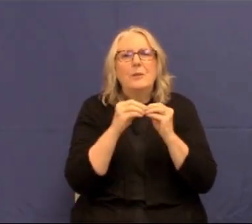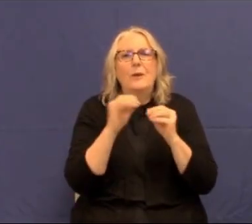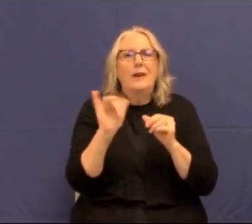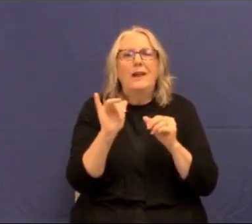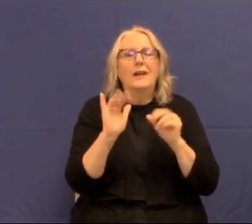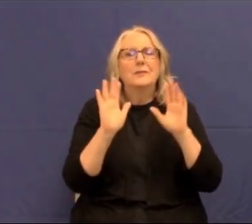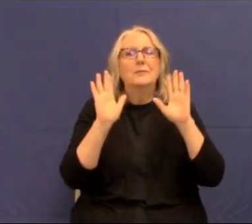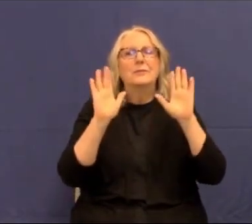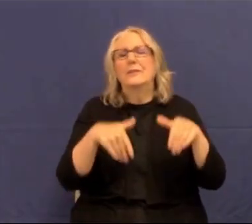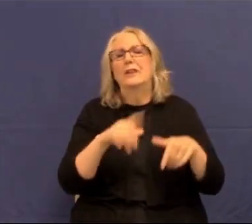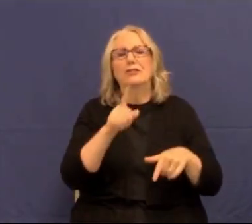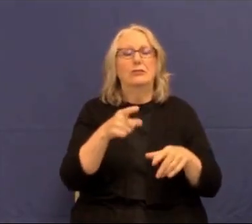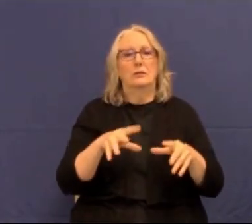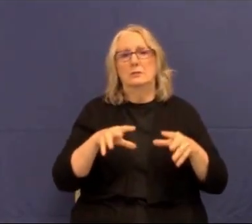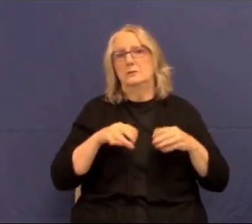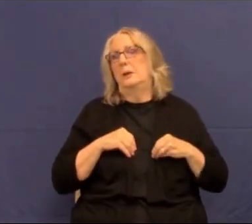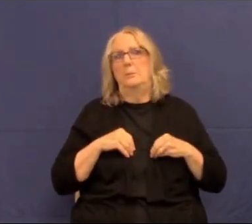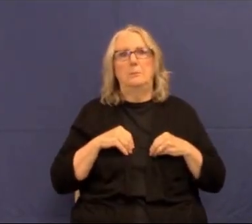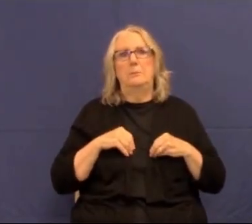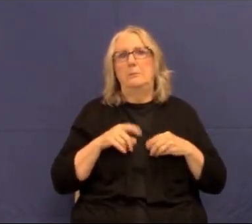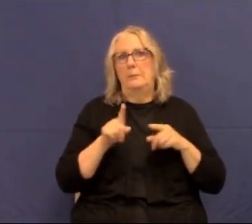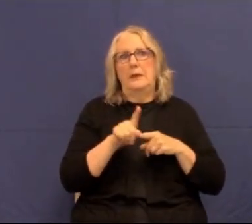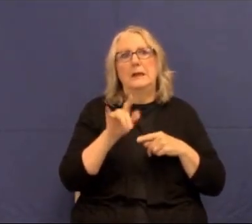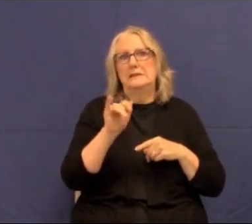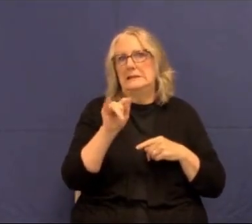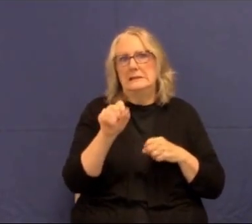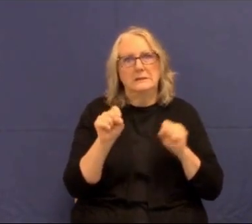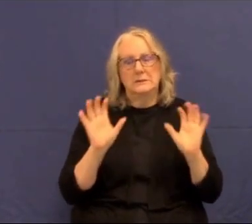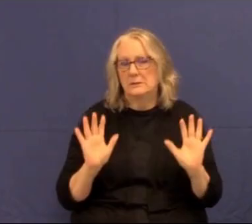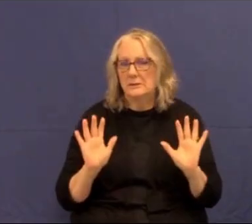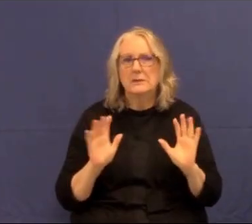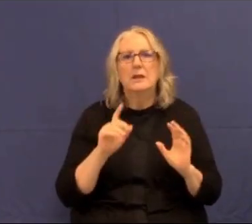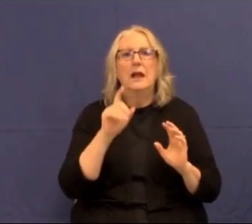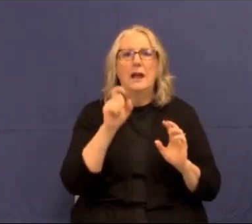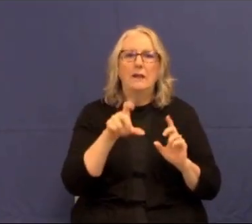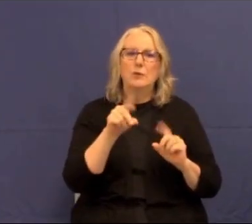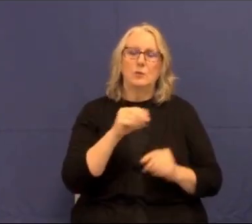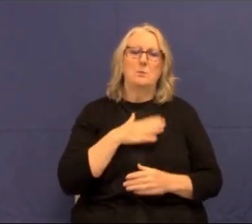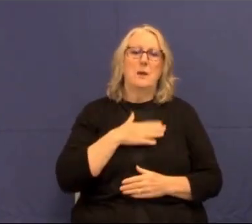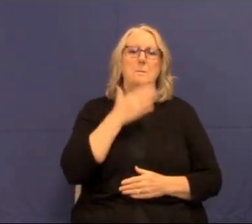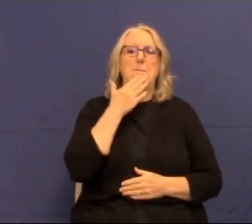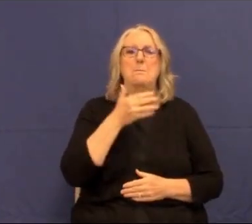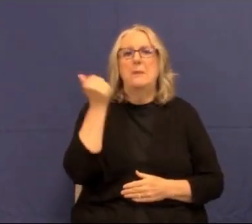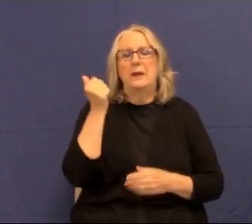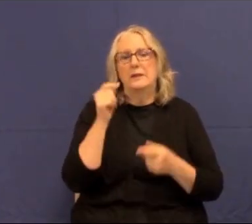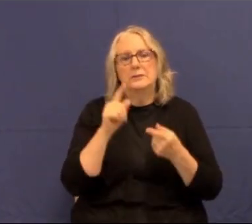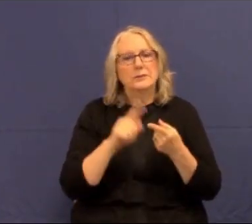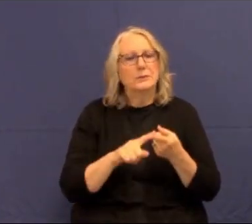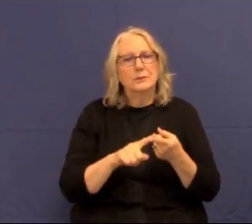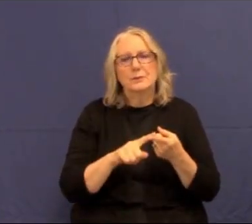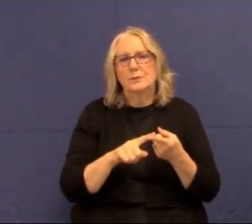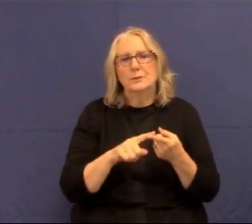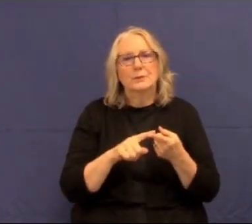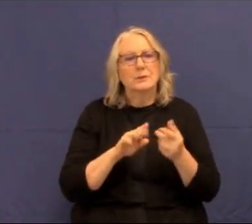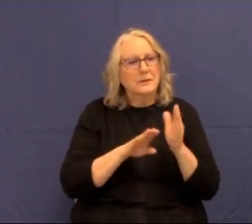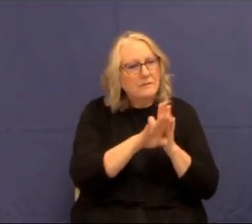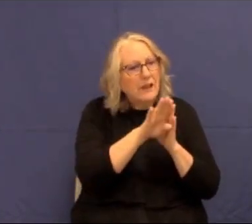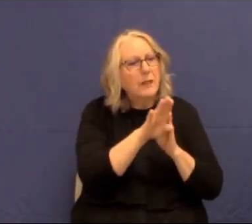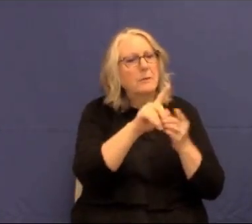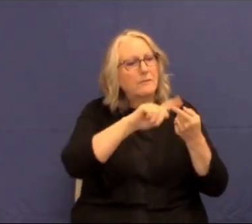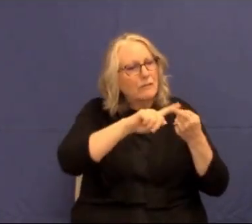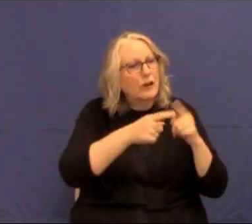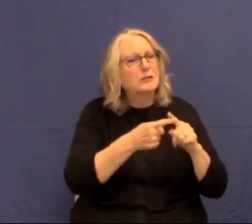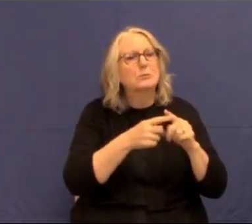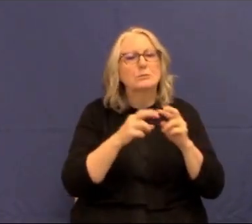a matter of the fact, like I just got to accept it as the way it is. And I just have to do my best to,